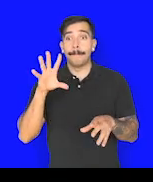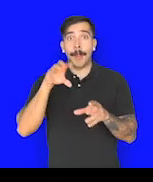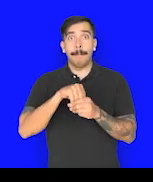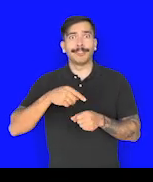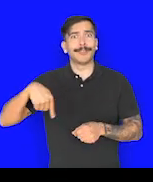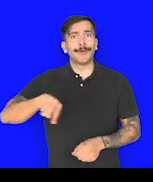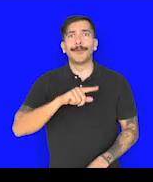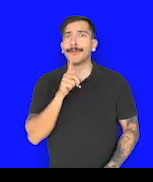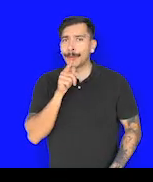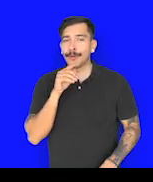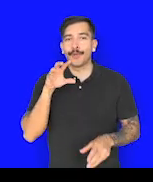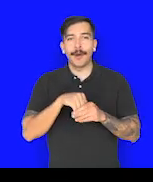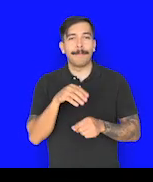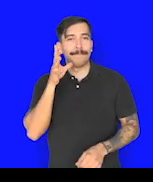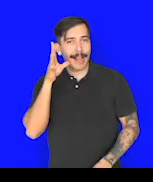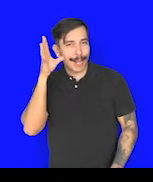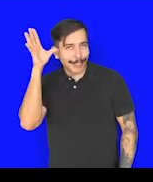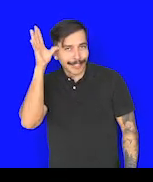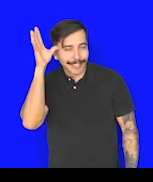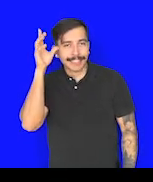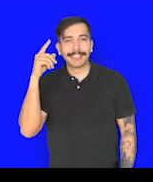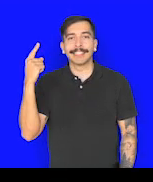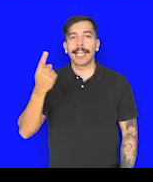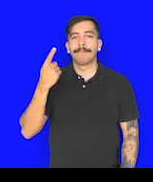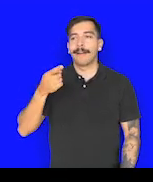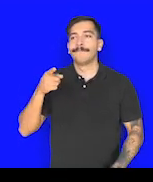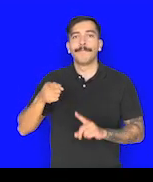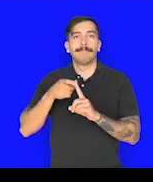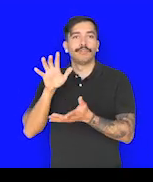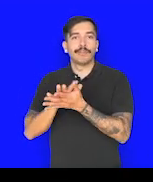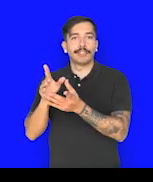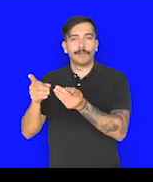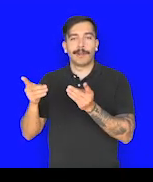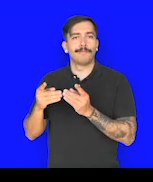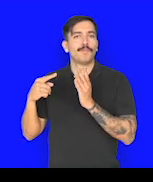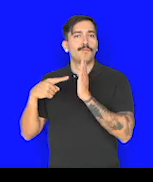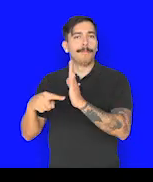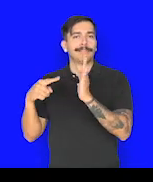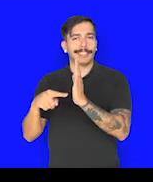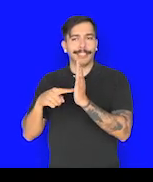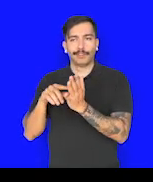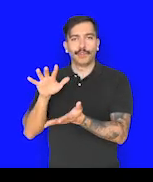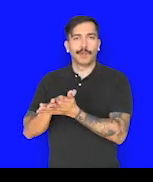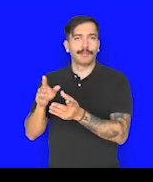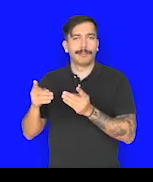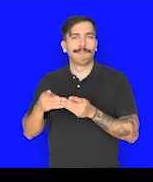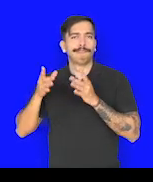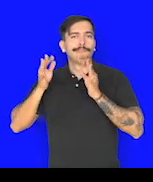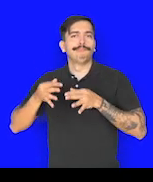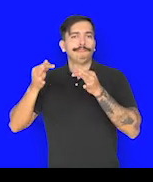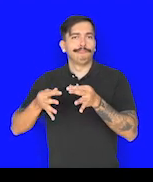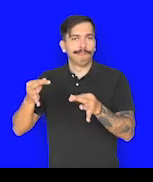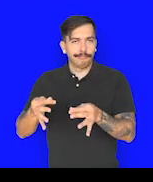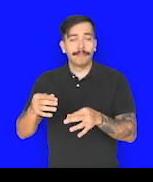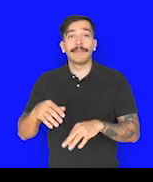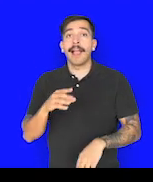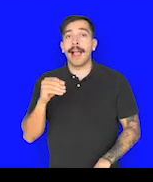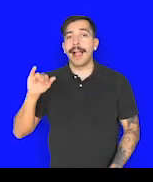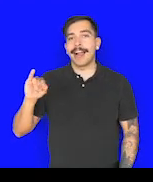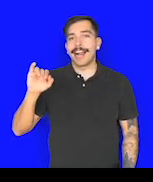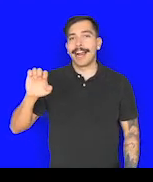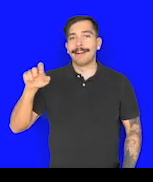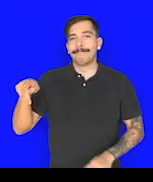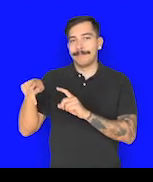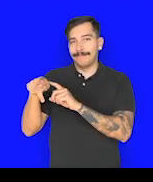Participants include the parent, someone from the school district who can make decisions on behalf of the school, and